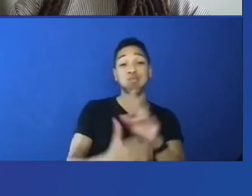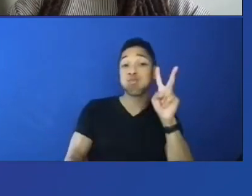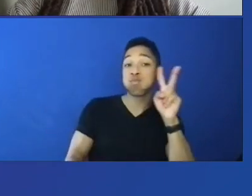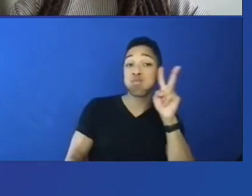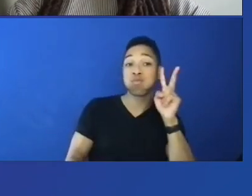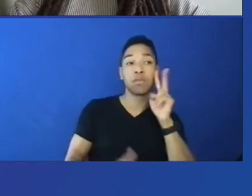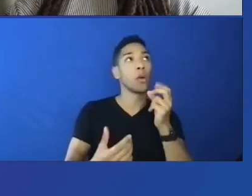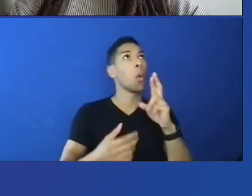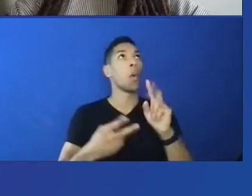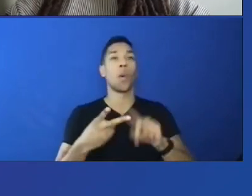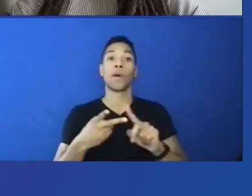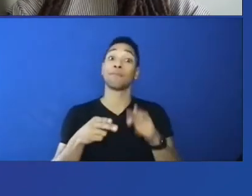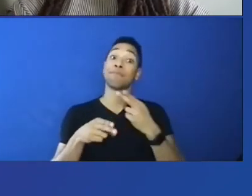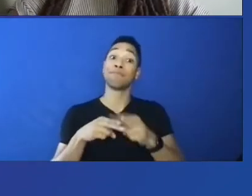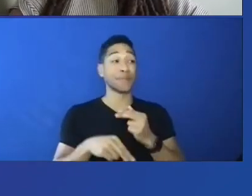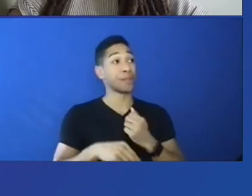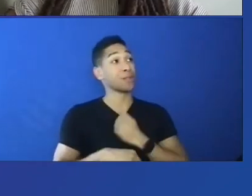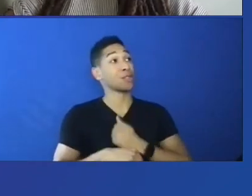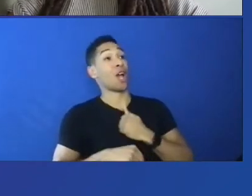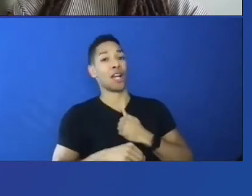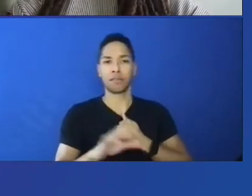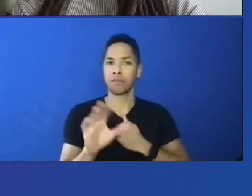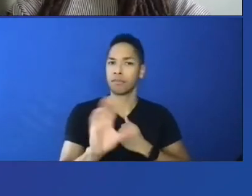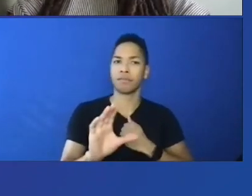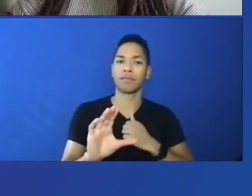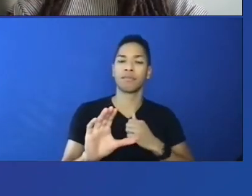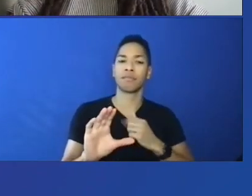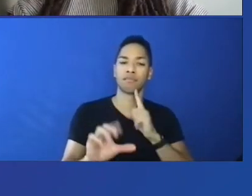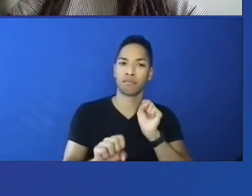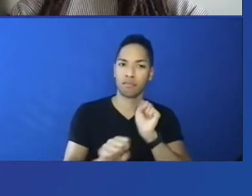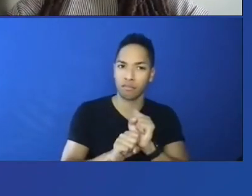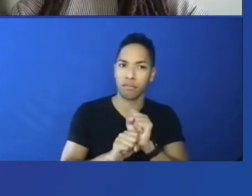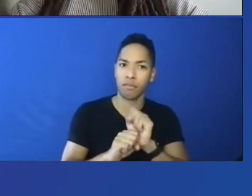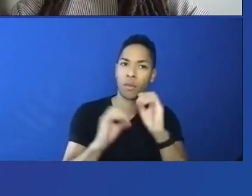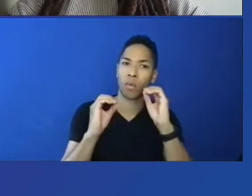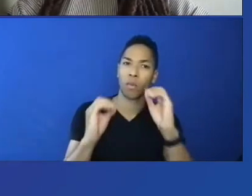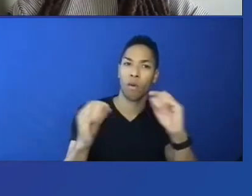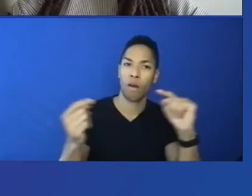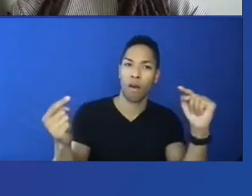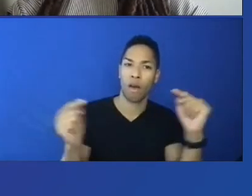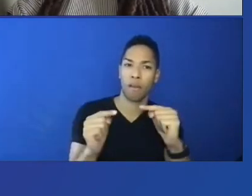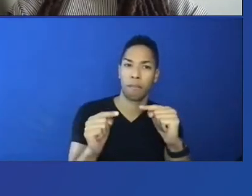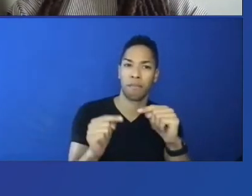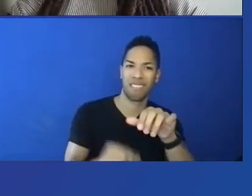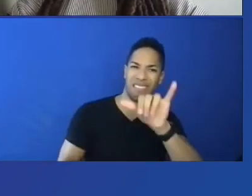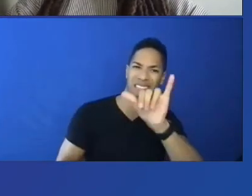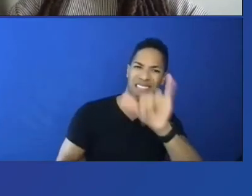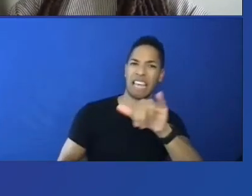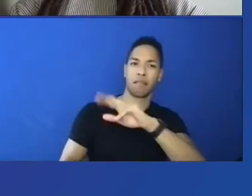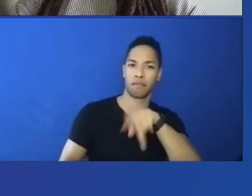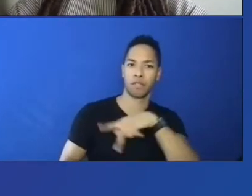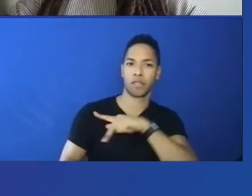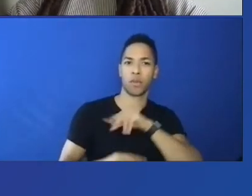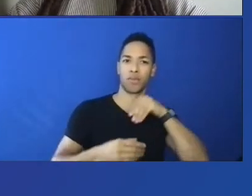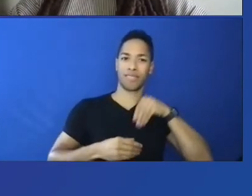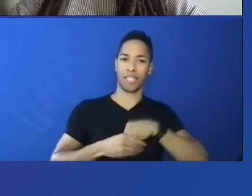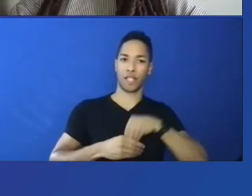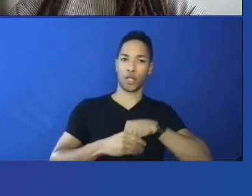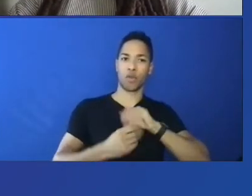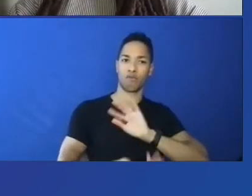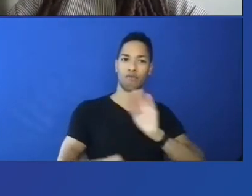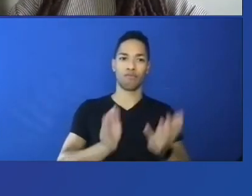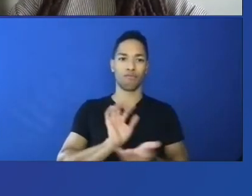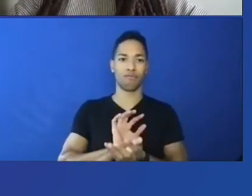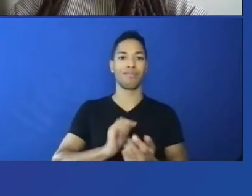apologize, but an active do no harm. And what does that do? And so that is the personal revolution that I am